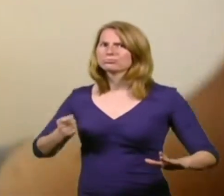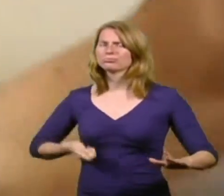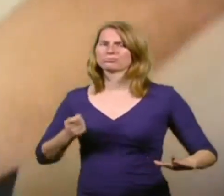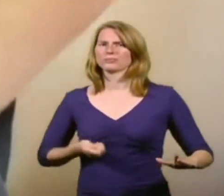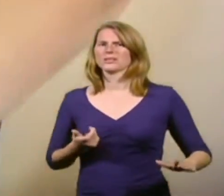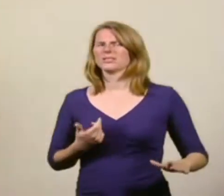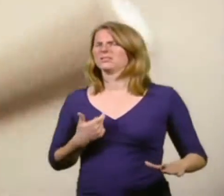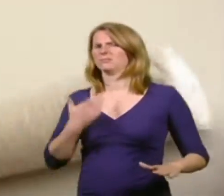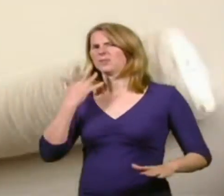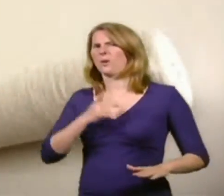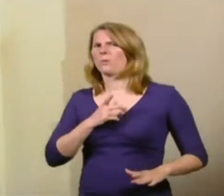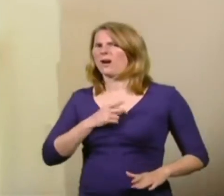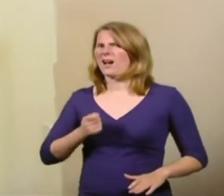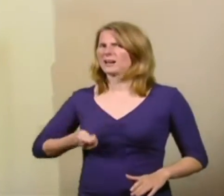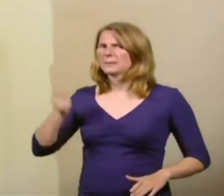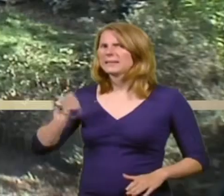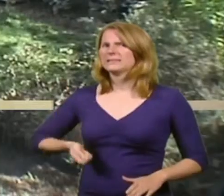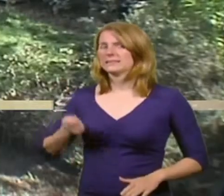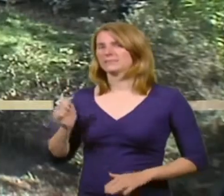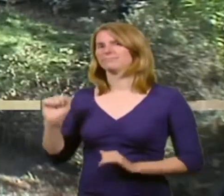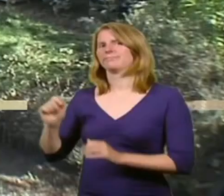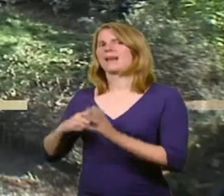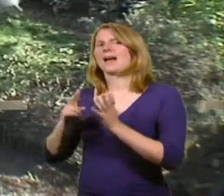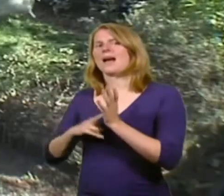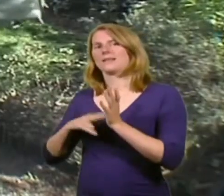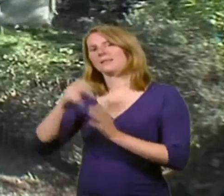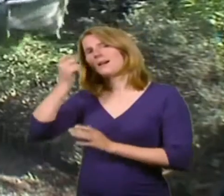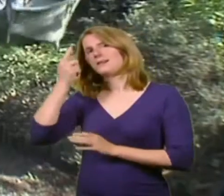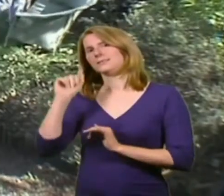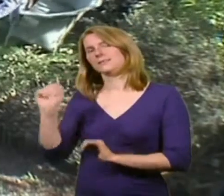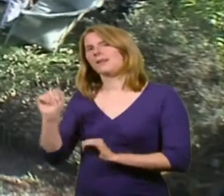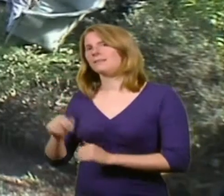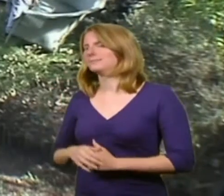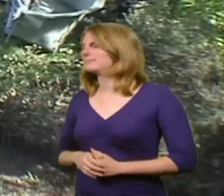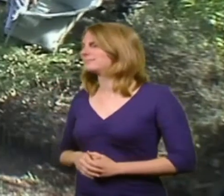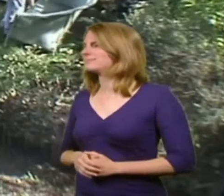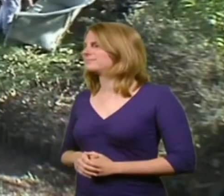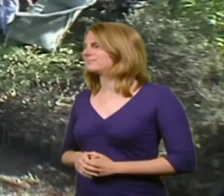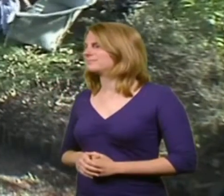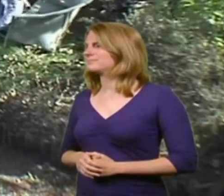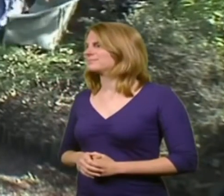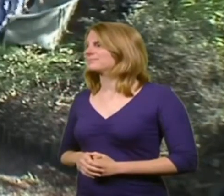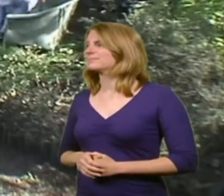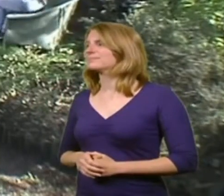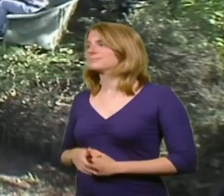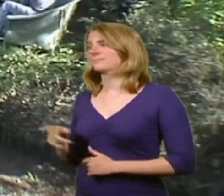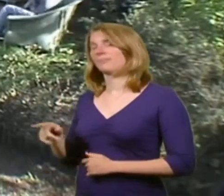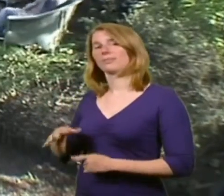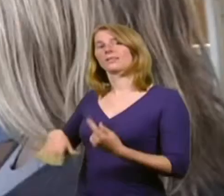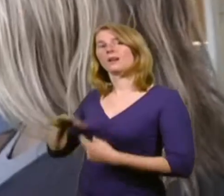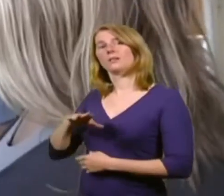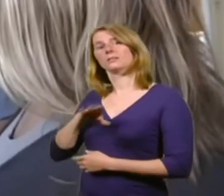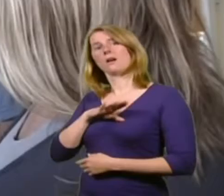Anne's concept. Raw liver. At least the garden provides male sanctuary, or does it? How's Anne been?